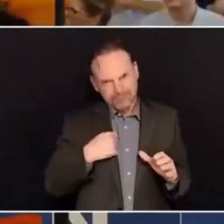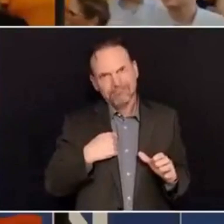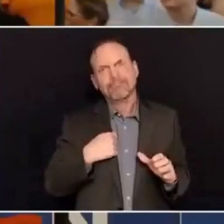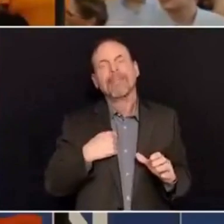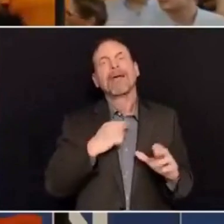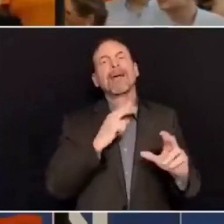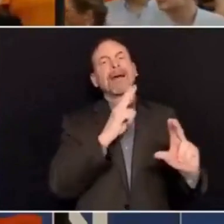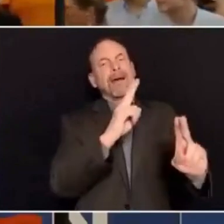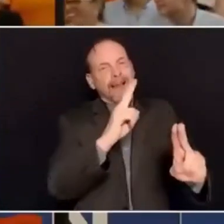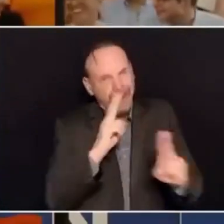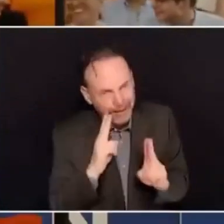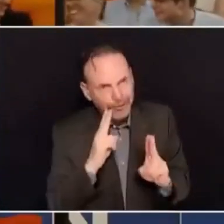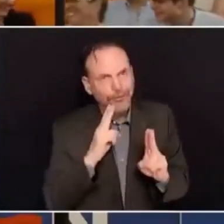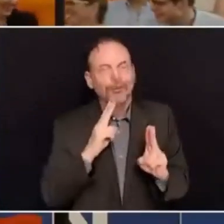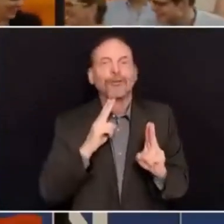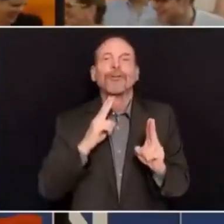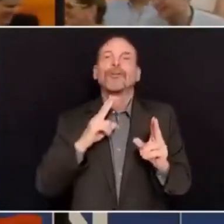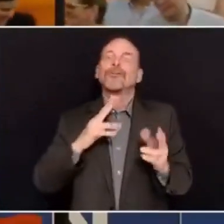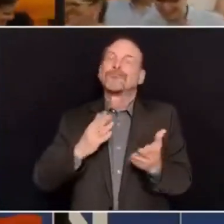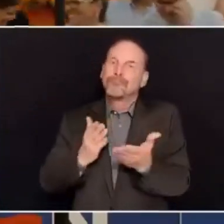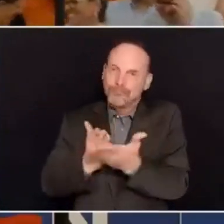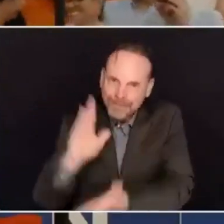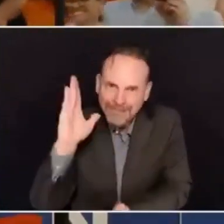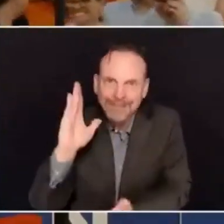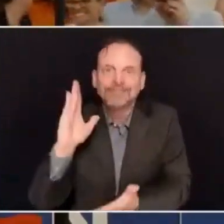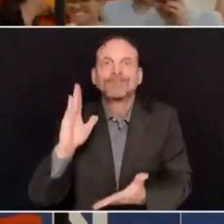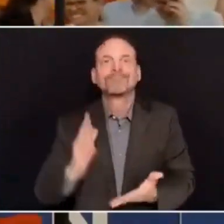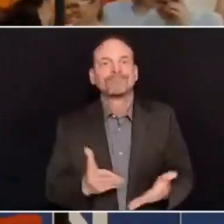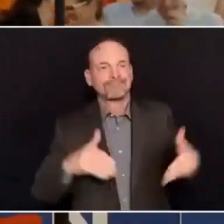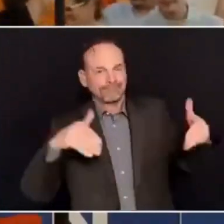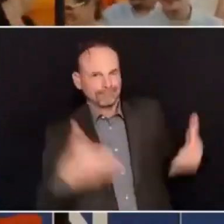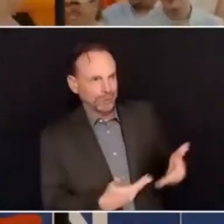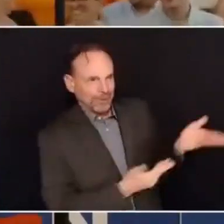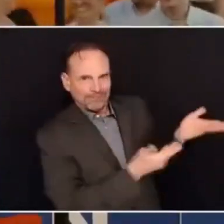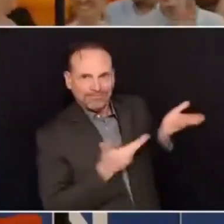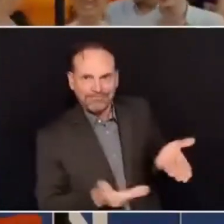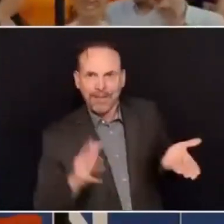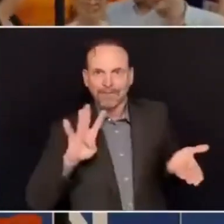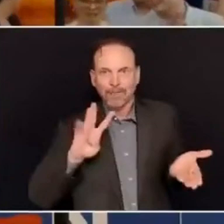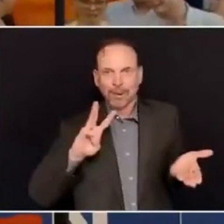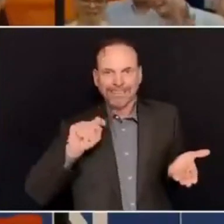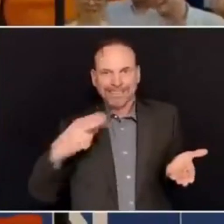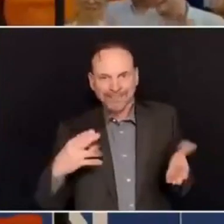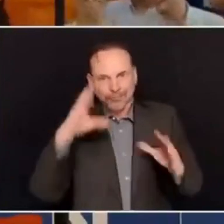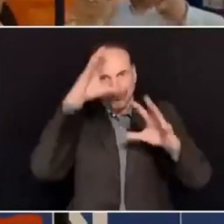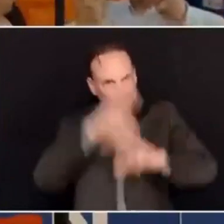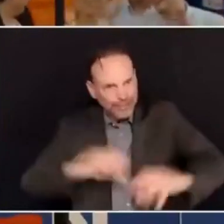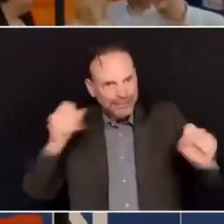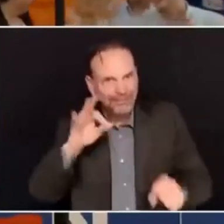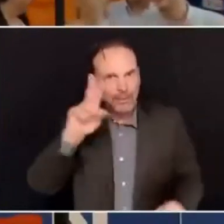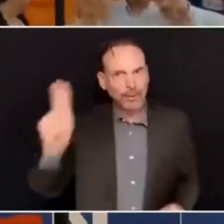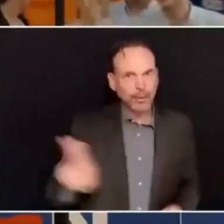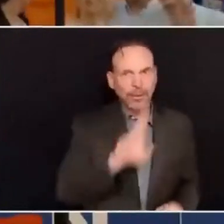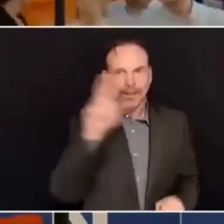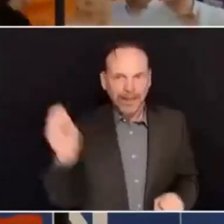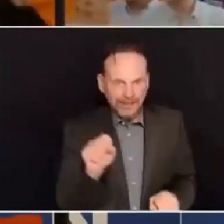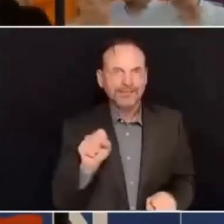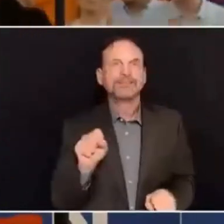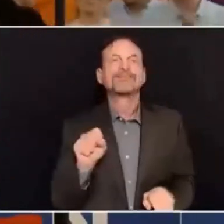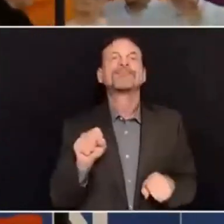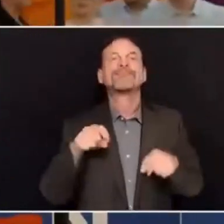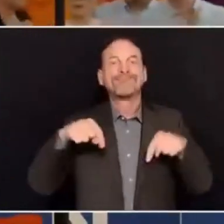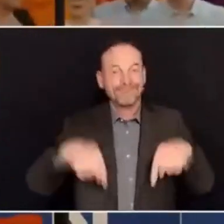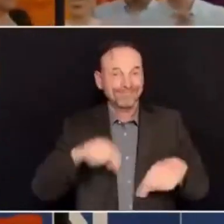privilege to present the 46th President of the United States of America,